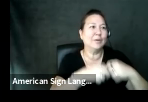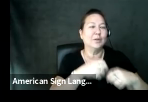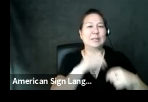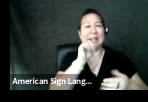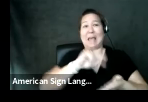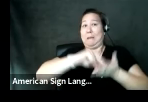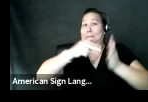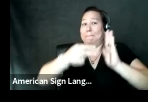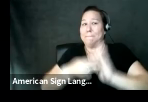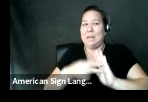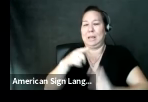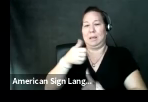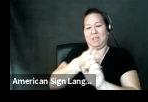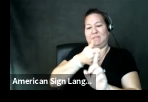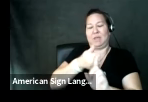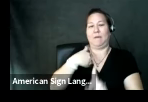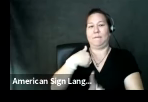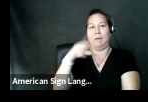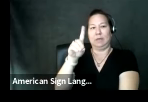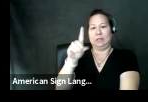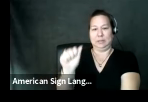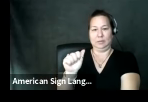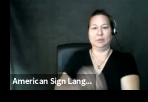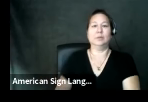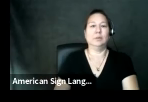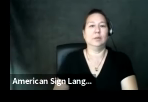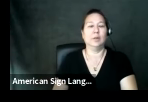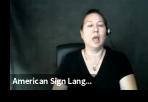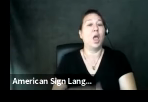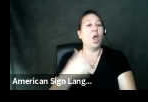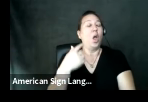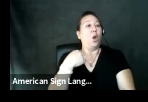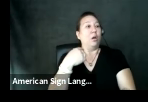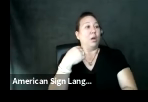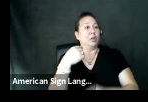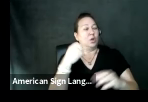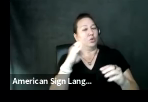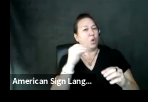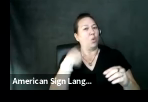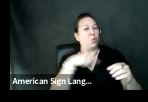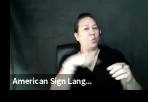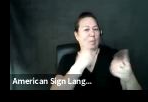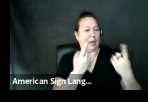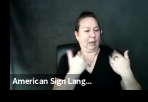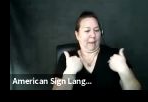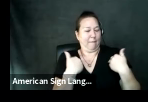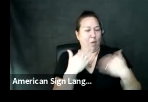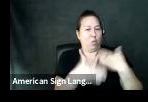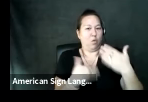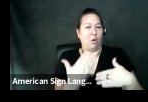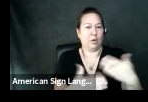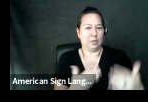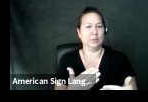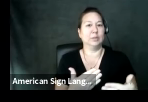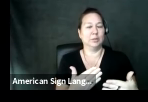So some students do have a disability, and this is determined through a special education process. And